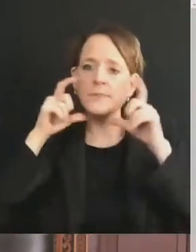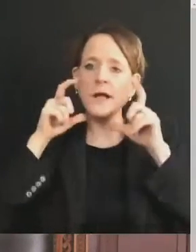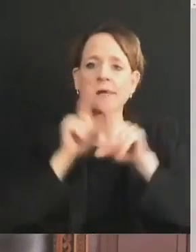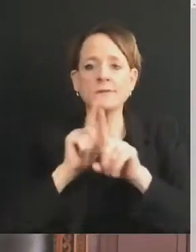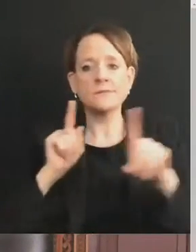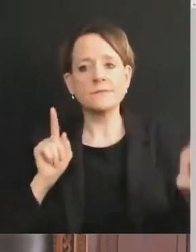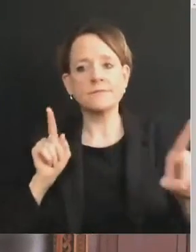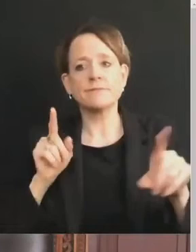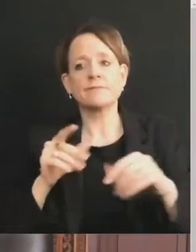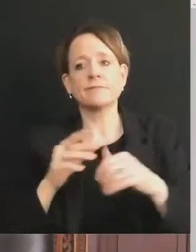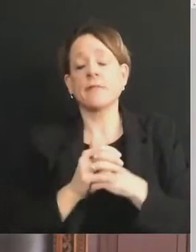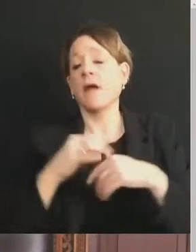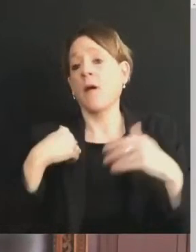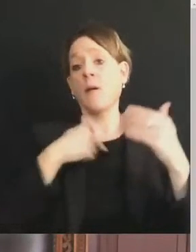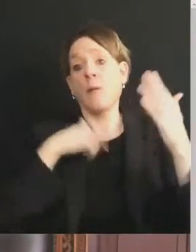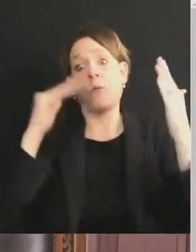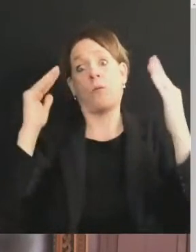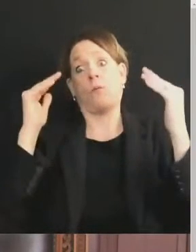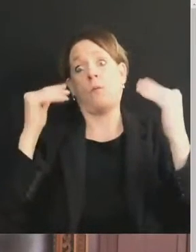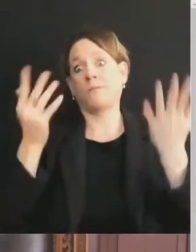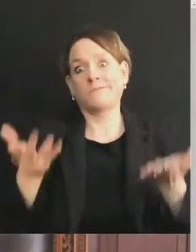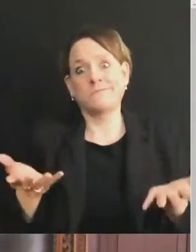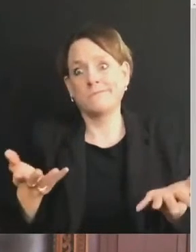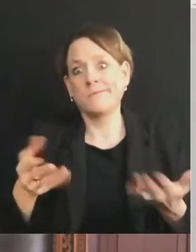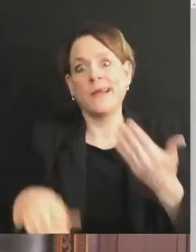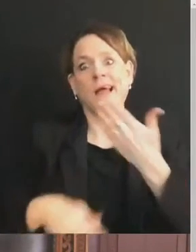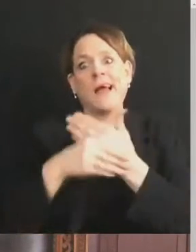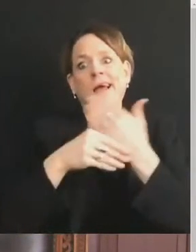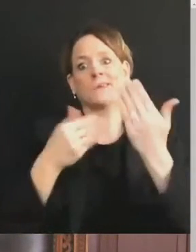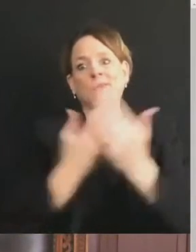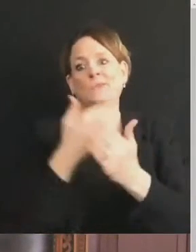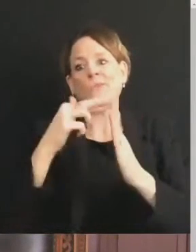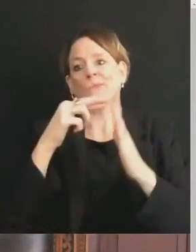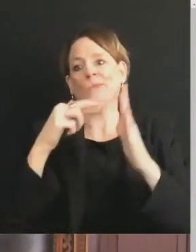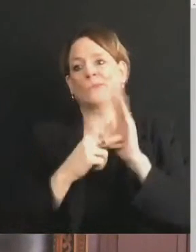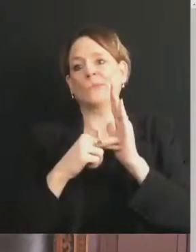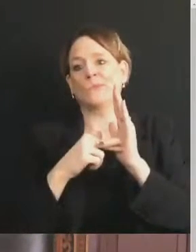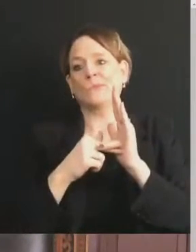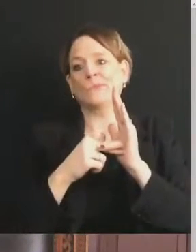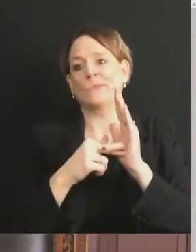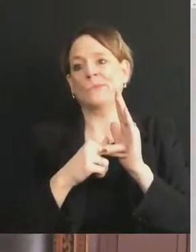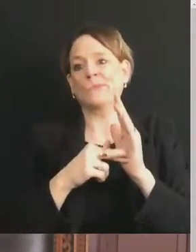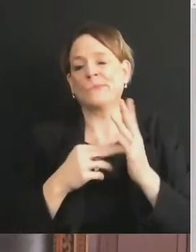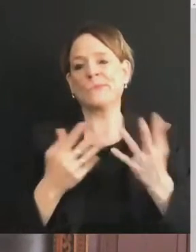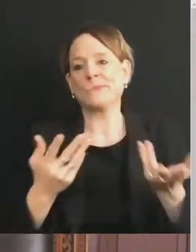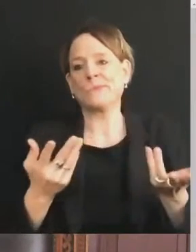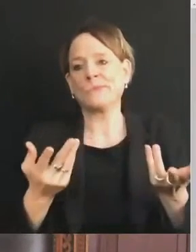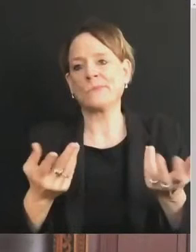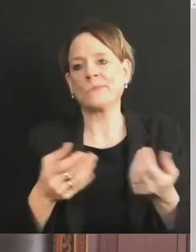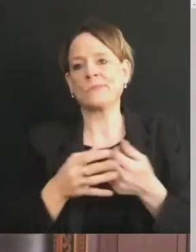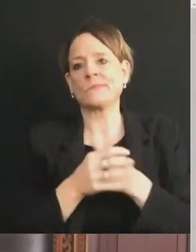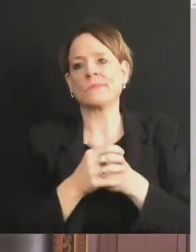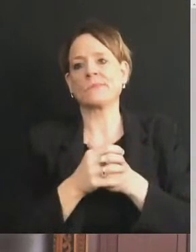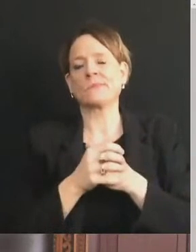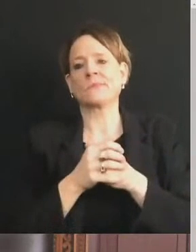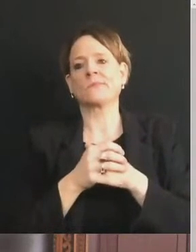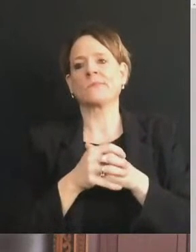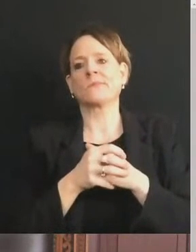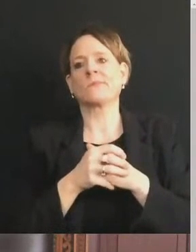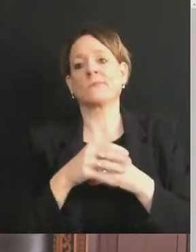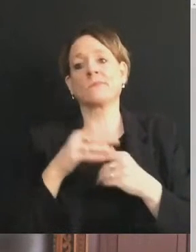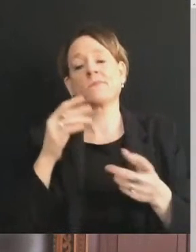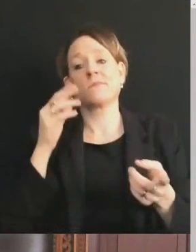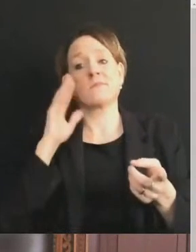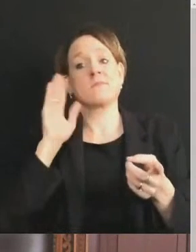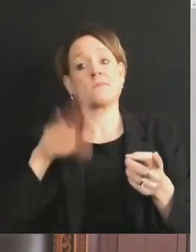Me shouting here every once a week gets old hat for me too, folks, but if we do the simple